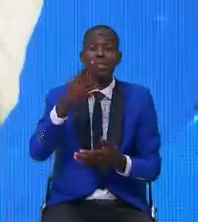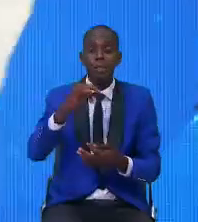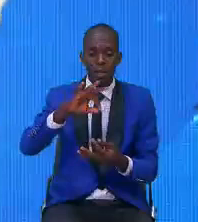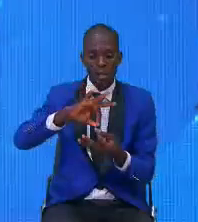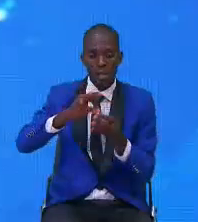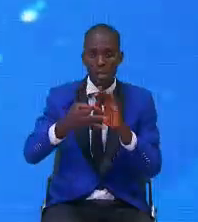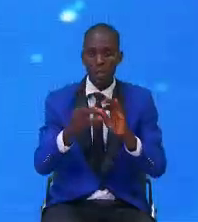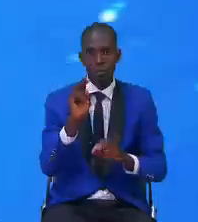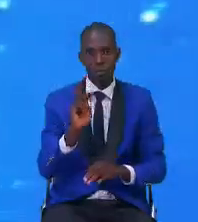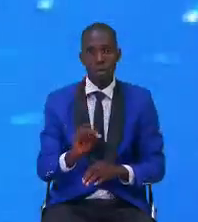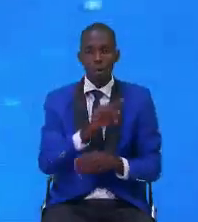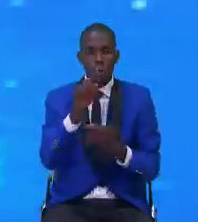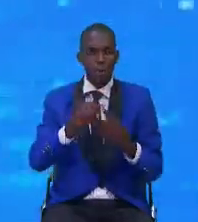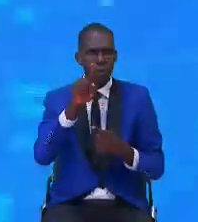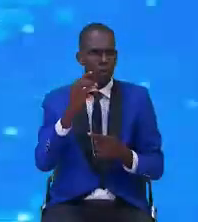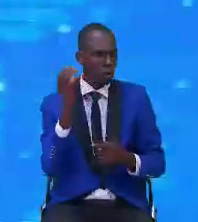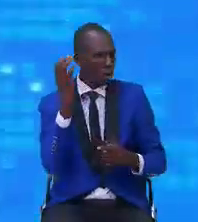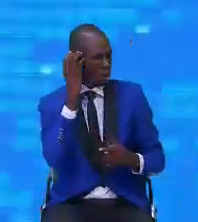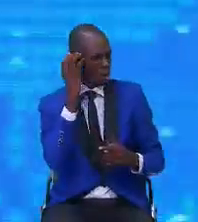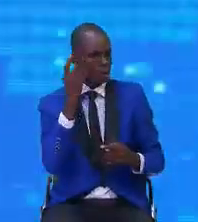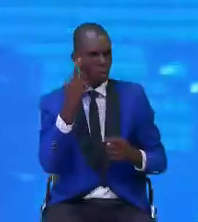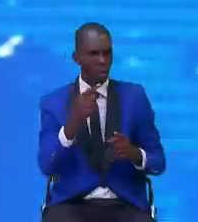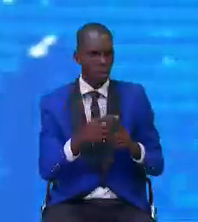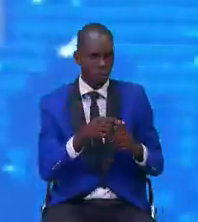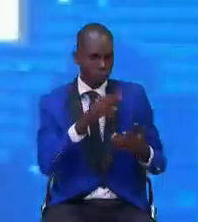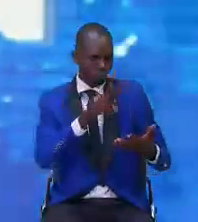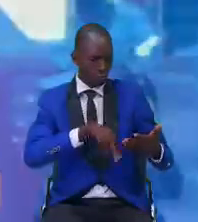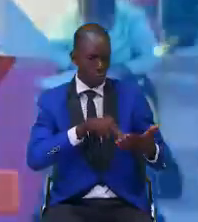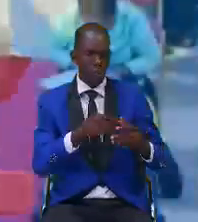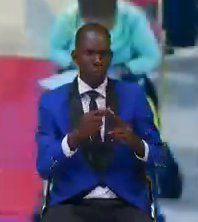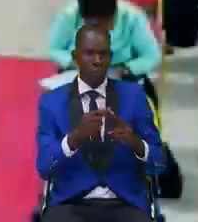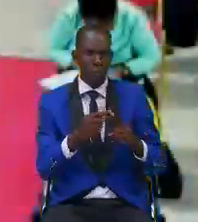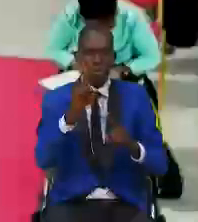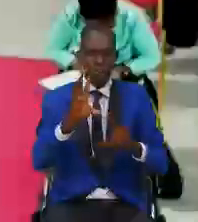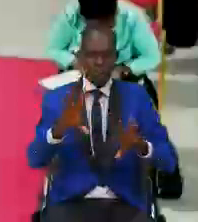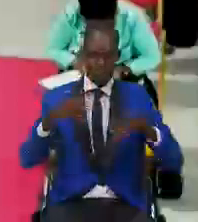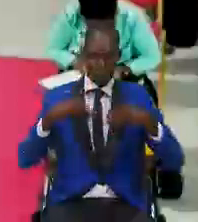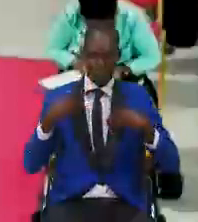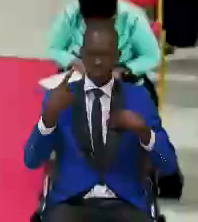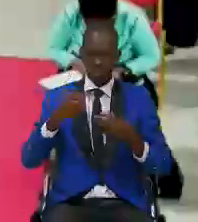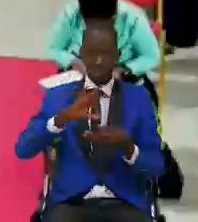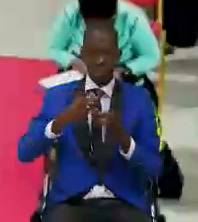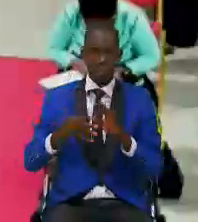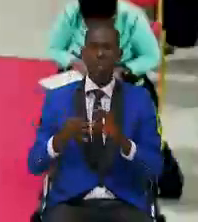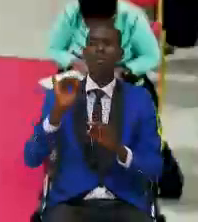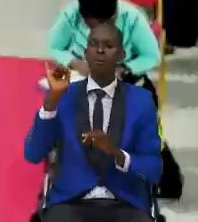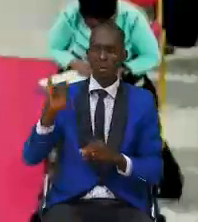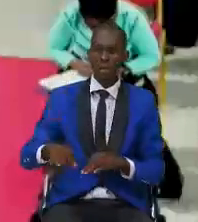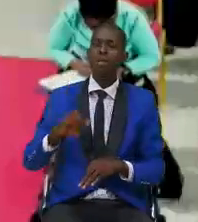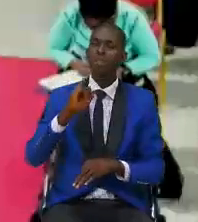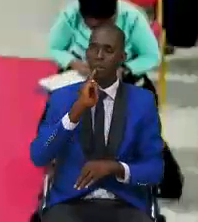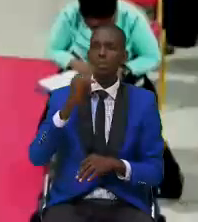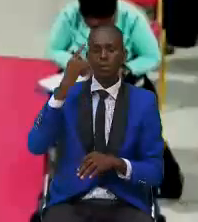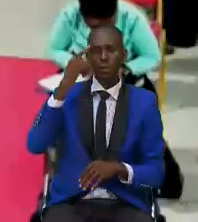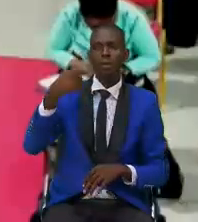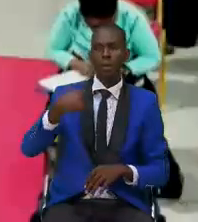that ought to come. It is the interpretation. And when you hear the reading and you hear the interpretation, and then you accept that